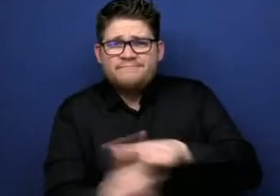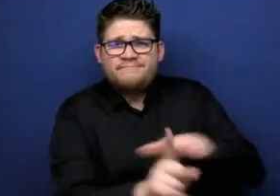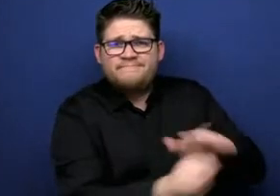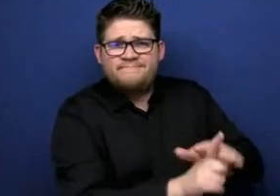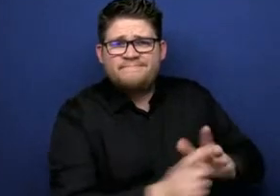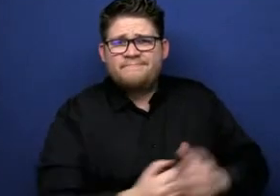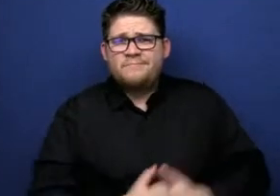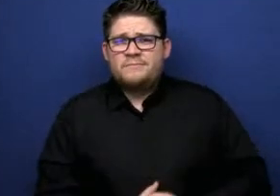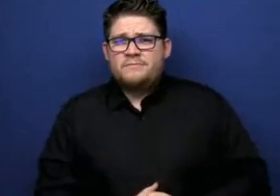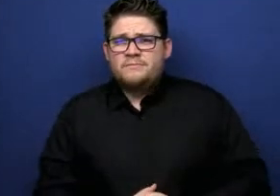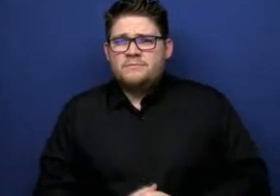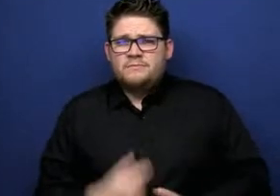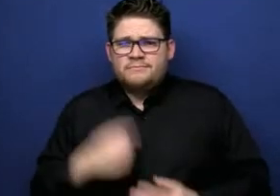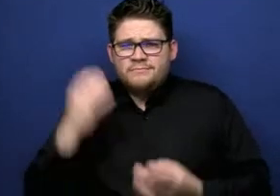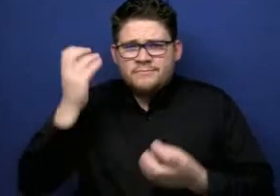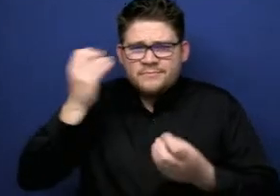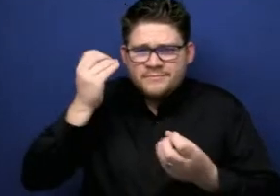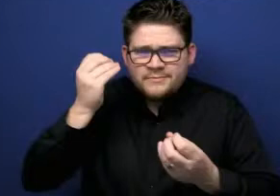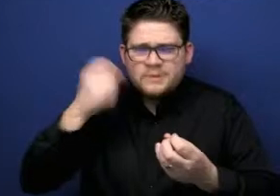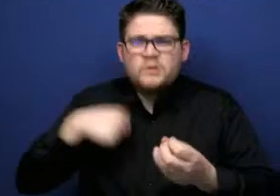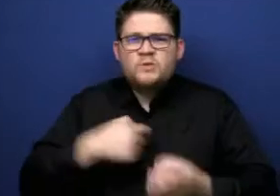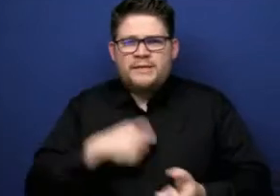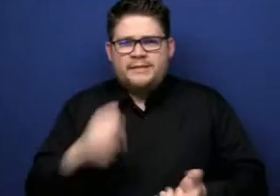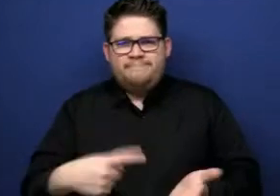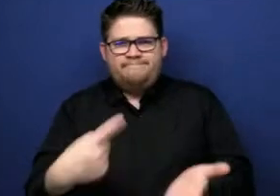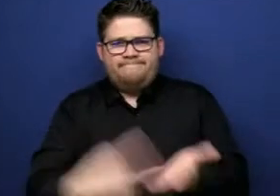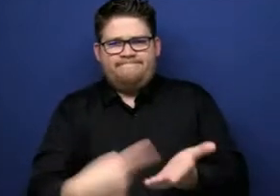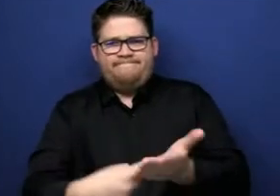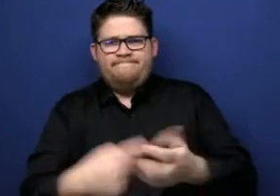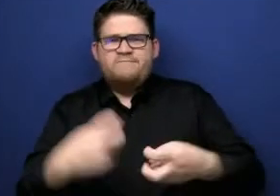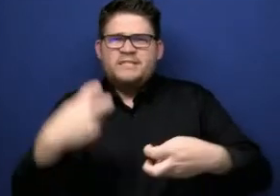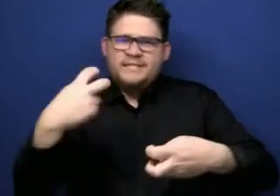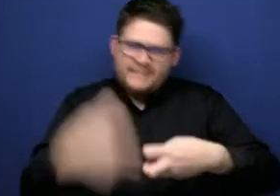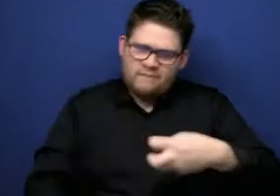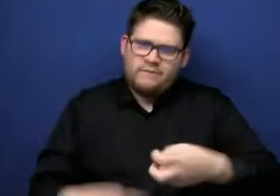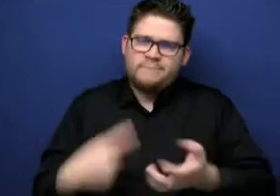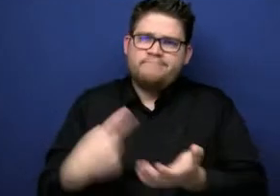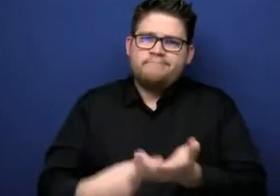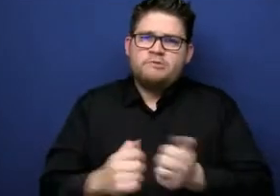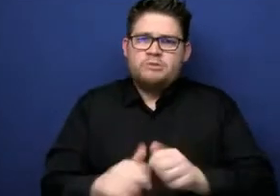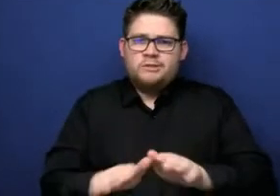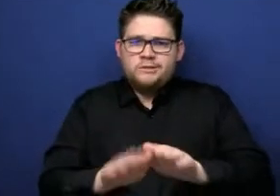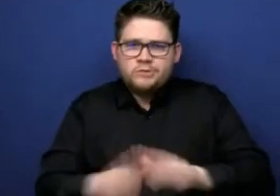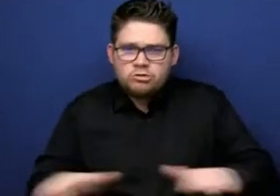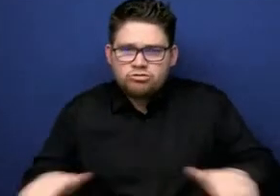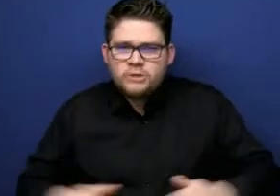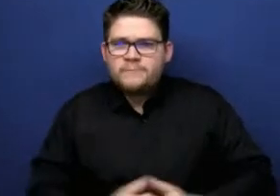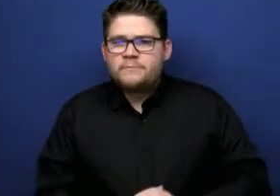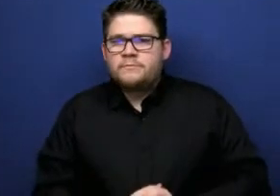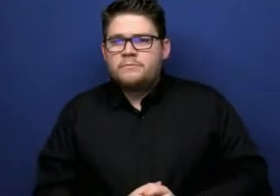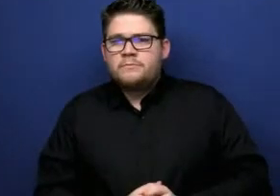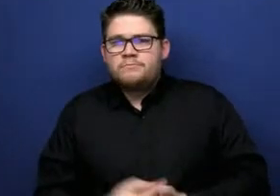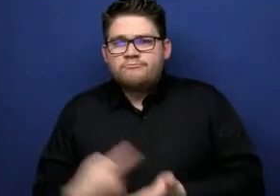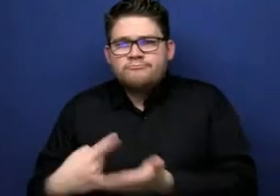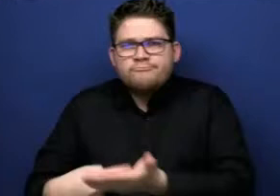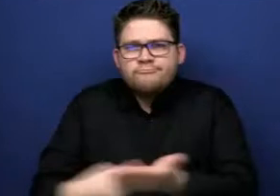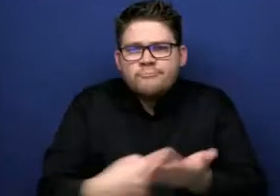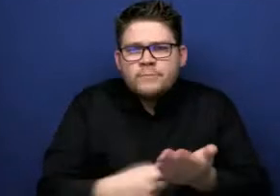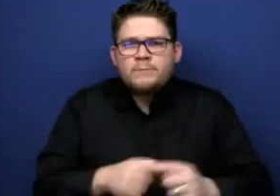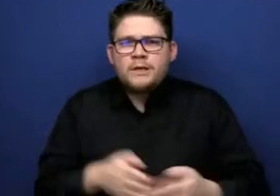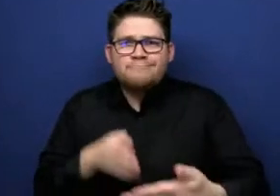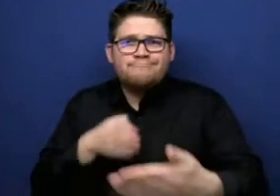with our community and our children. Speaking about the Shoah and anti-Semitism is never easy. The act of remembering is